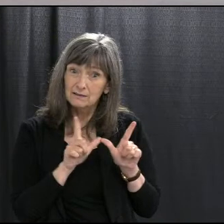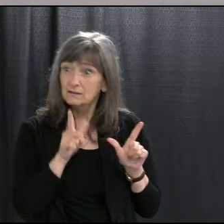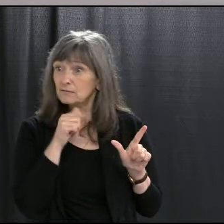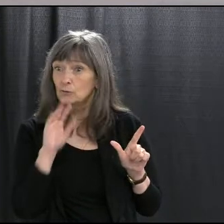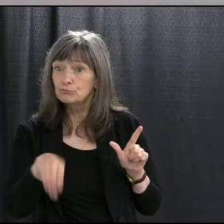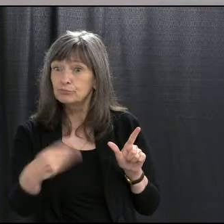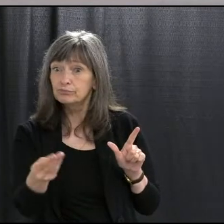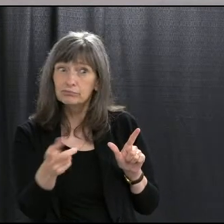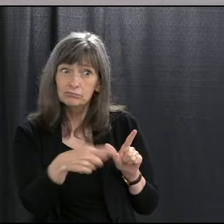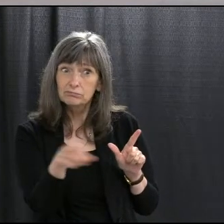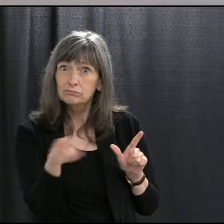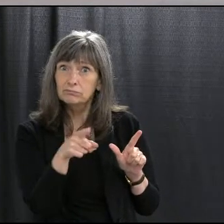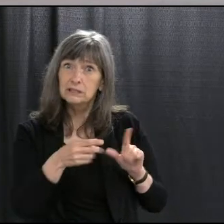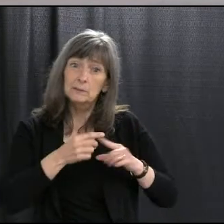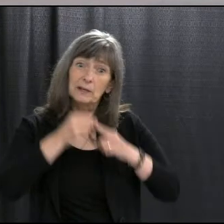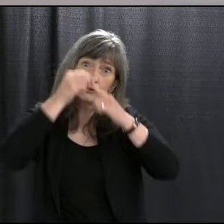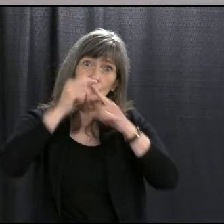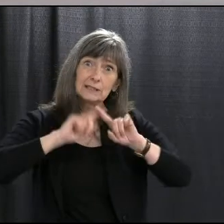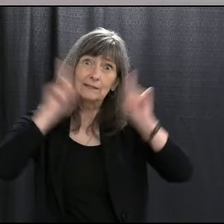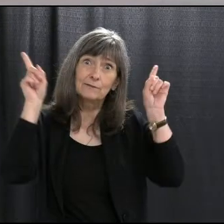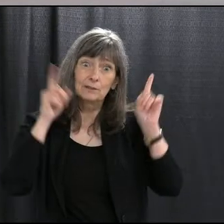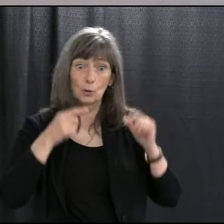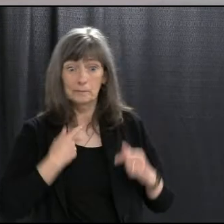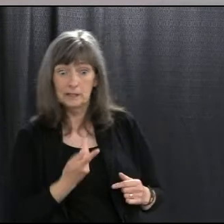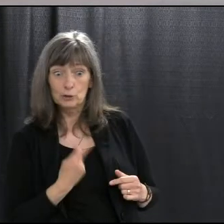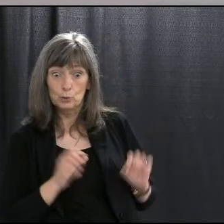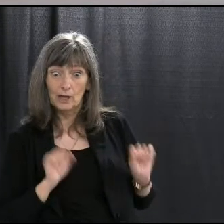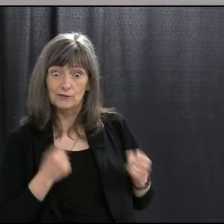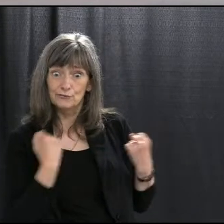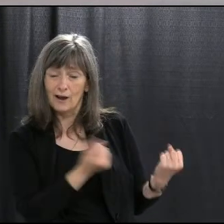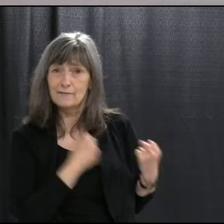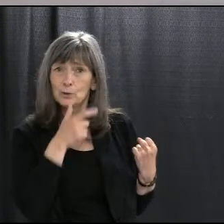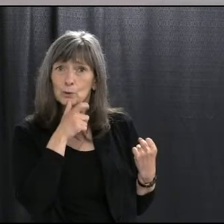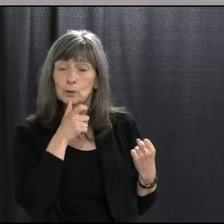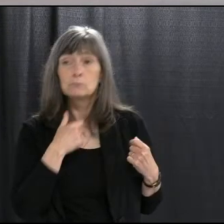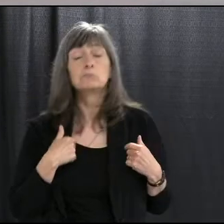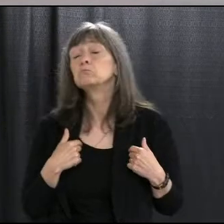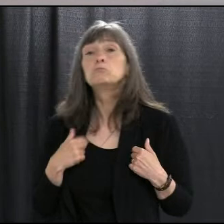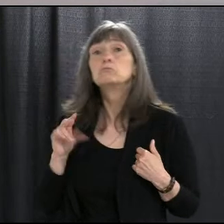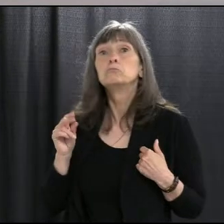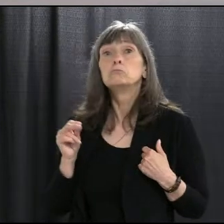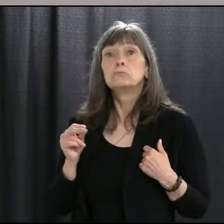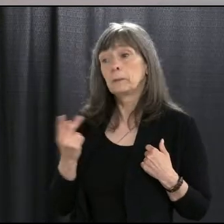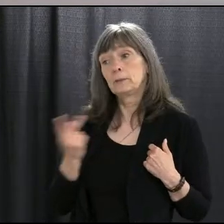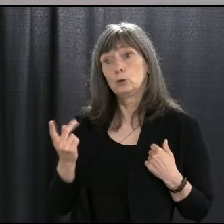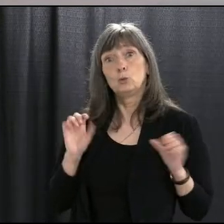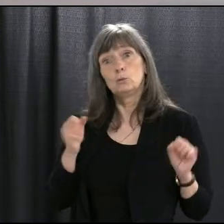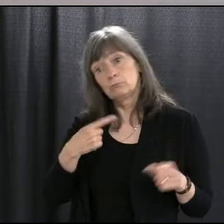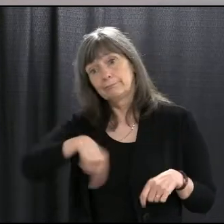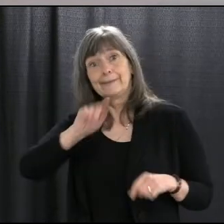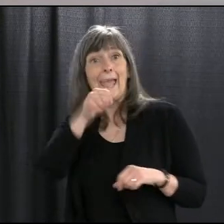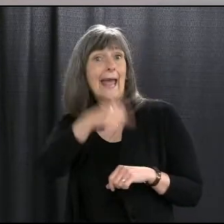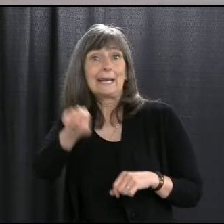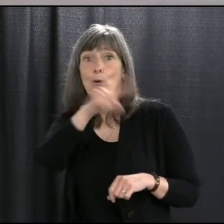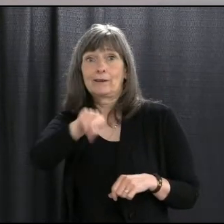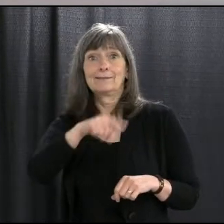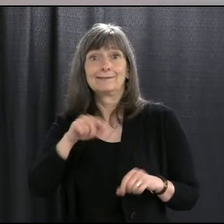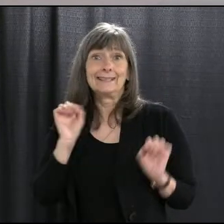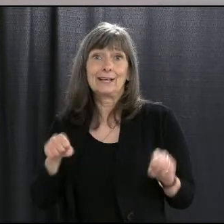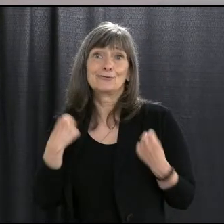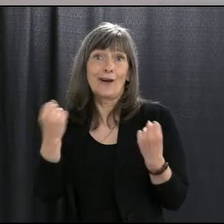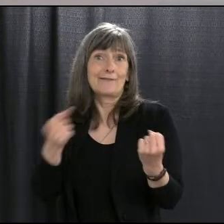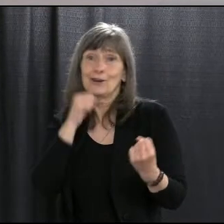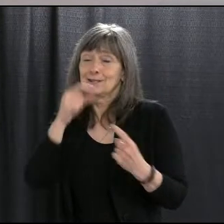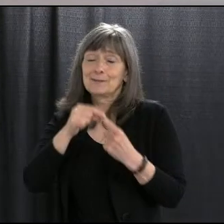operating these vehicles, or is me and you drive one? Yeah, no, me or you could drive one. So if you're looking for